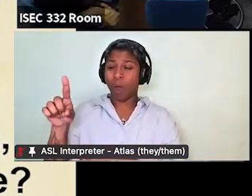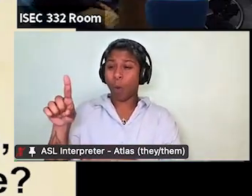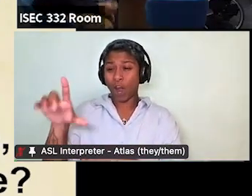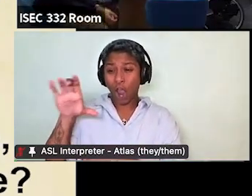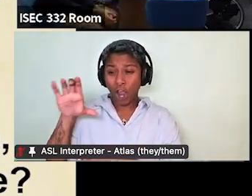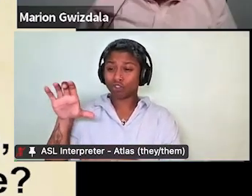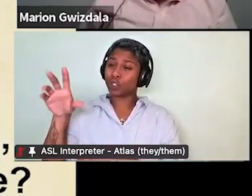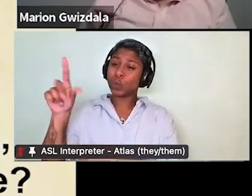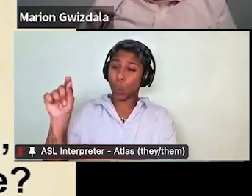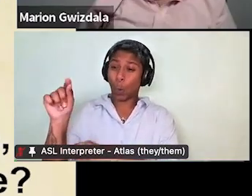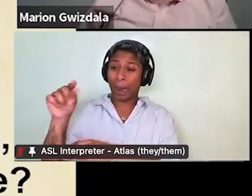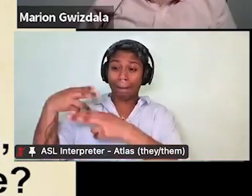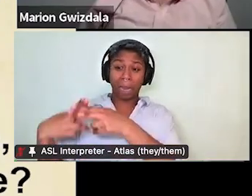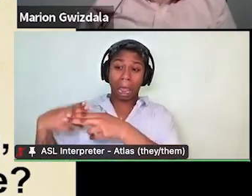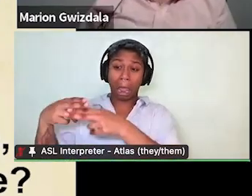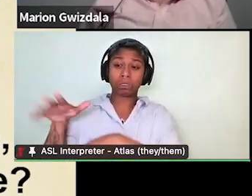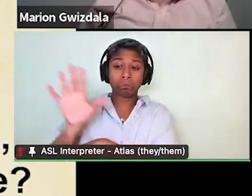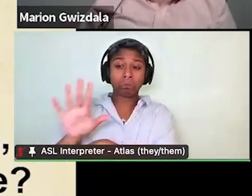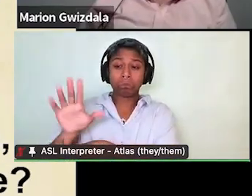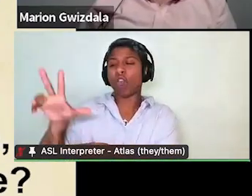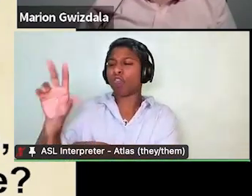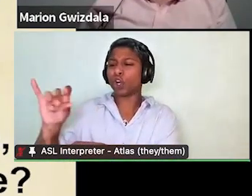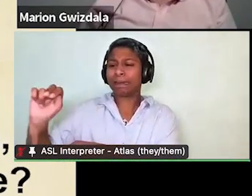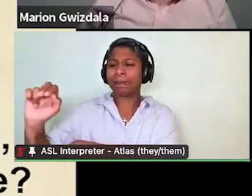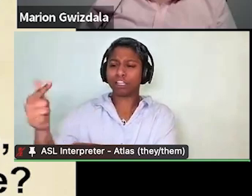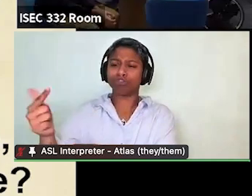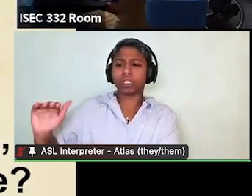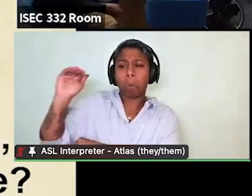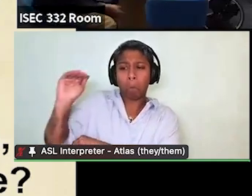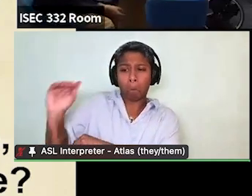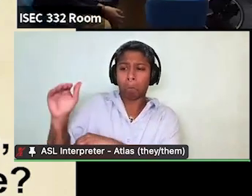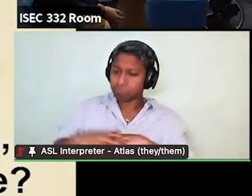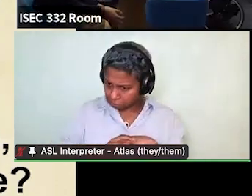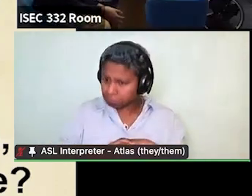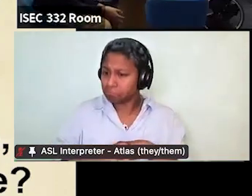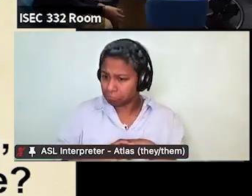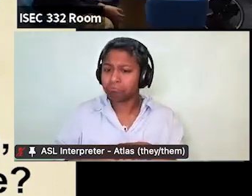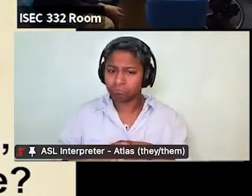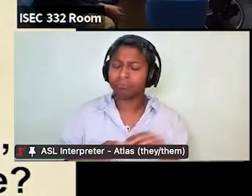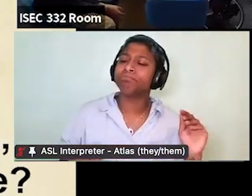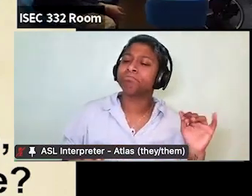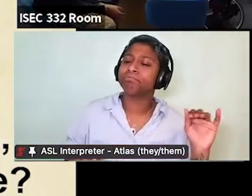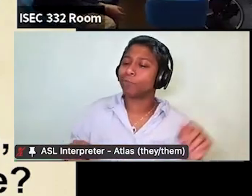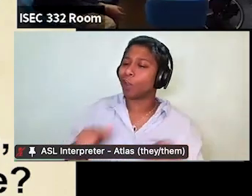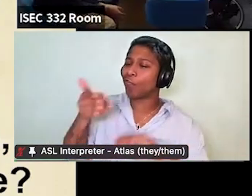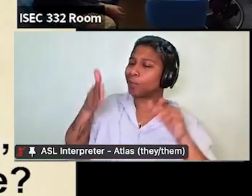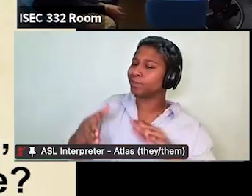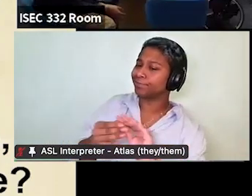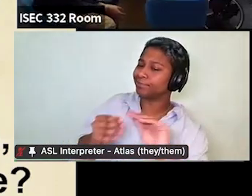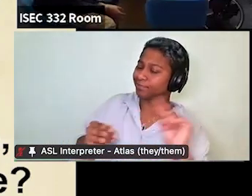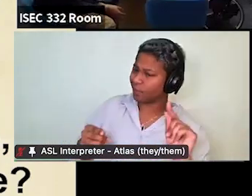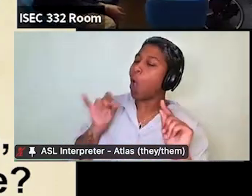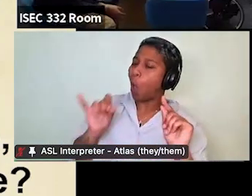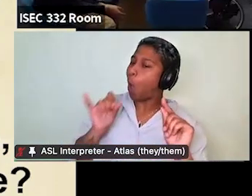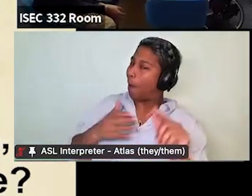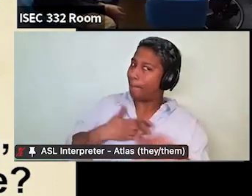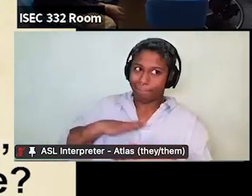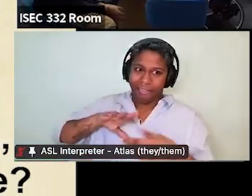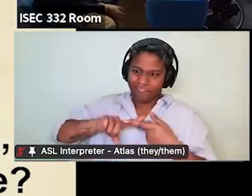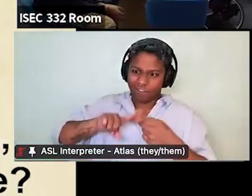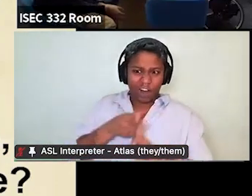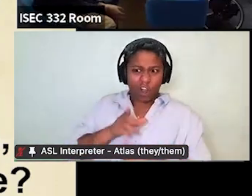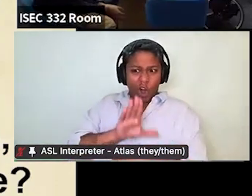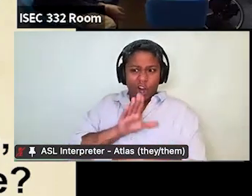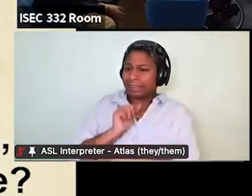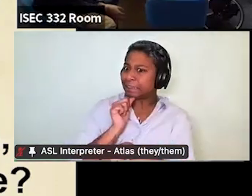about 30 inches tall. So. Oh, okay. Well, then my friend's wasn't miniature, but she was using it as a guide horse, and she